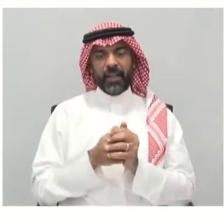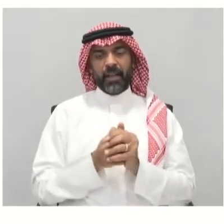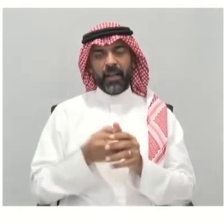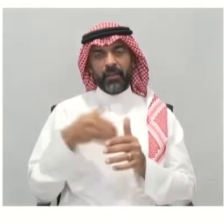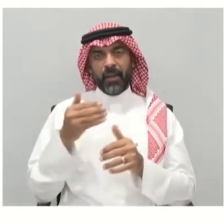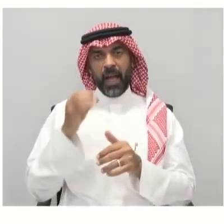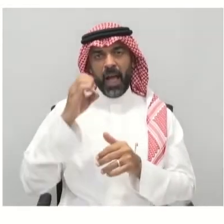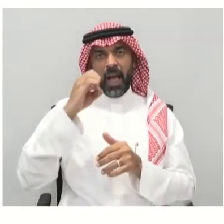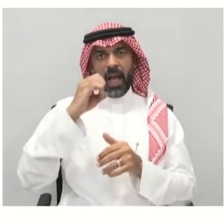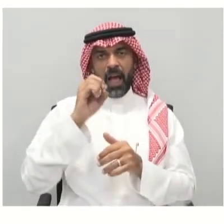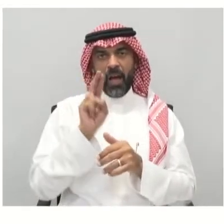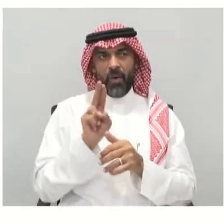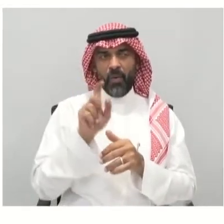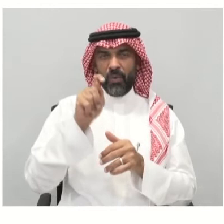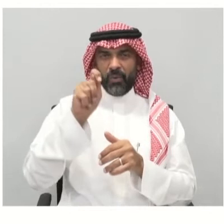outside.